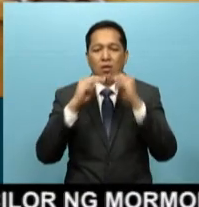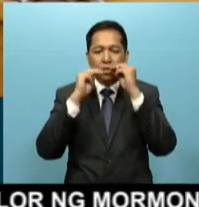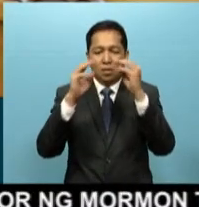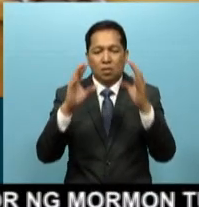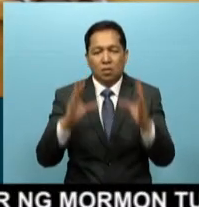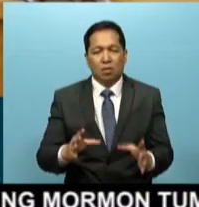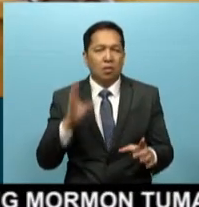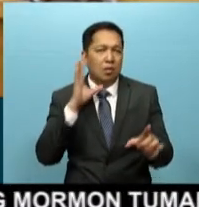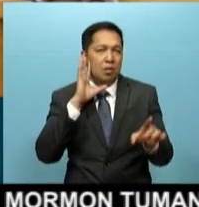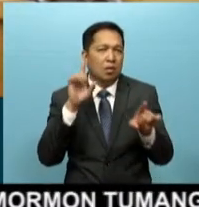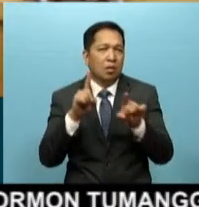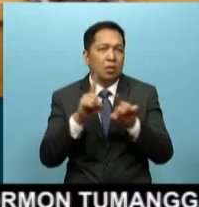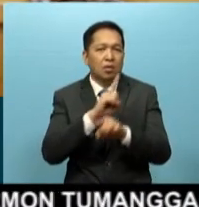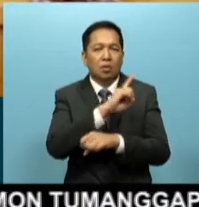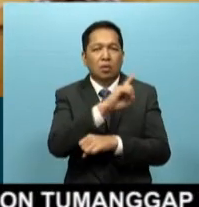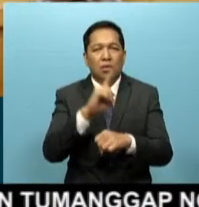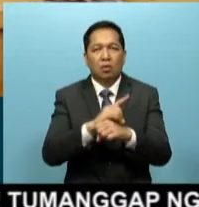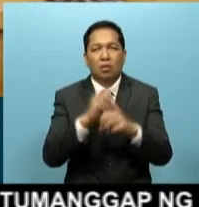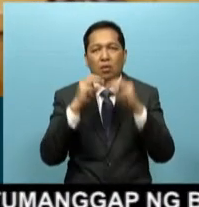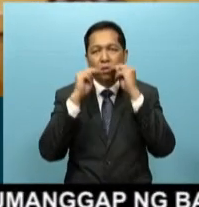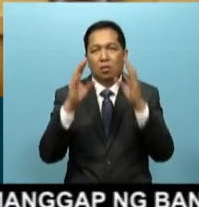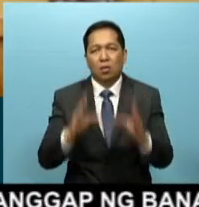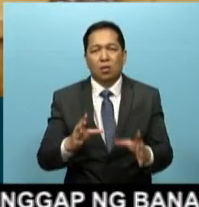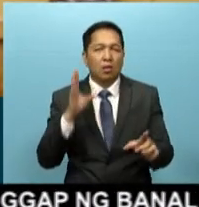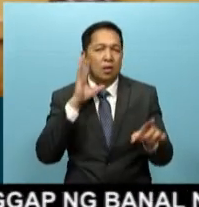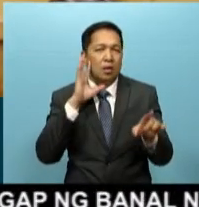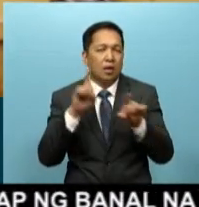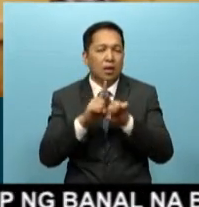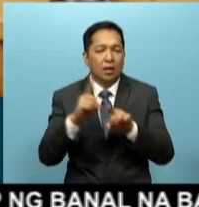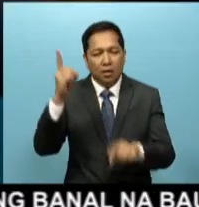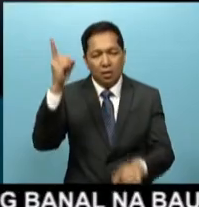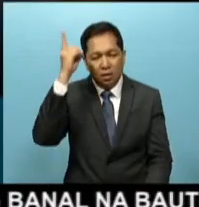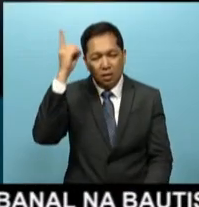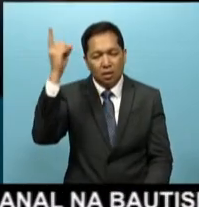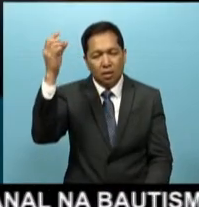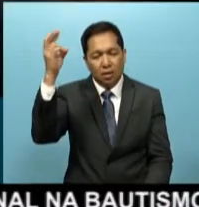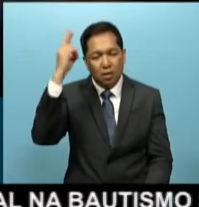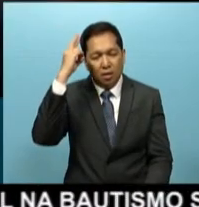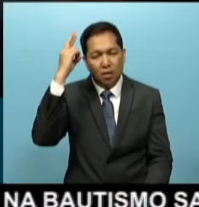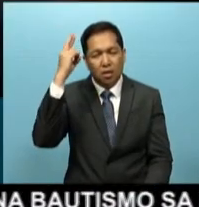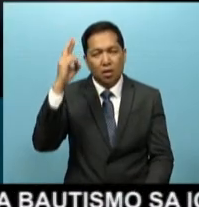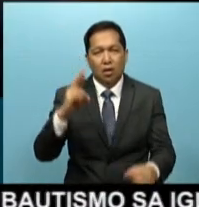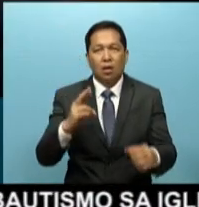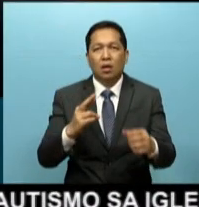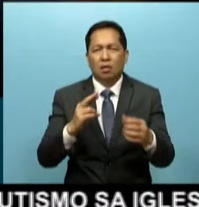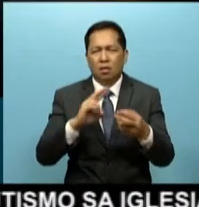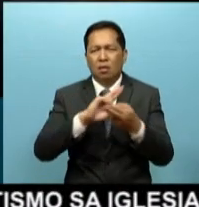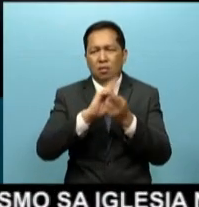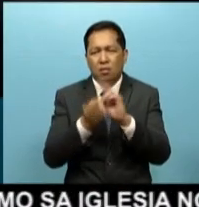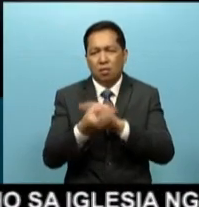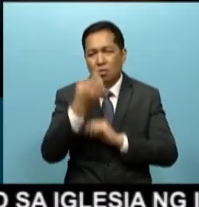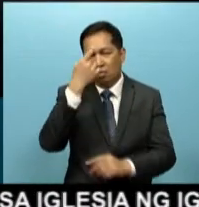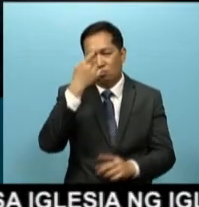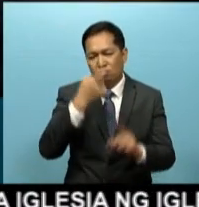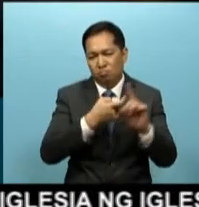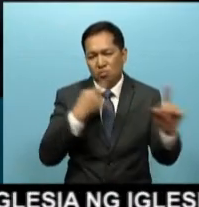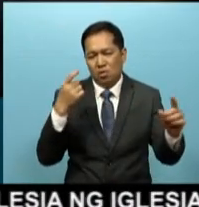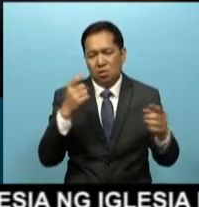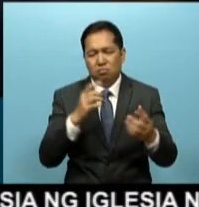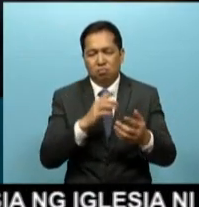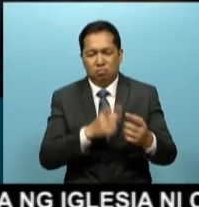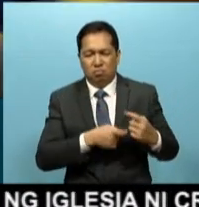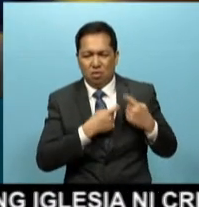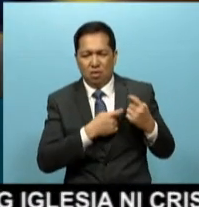Dylan Ramos, who emphasized from the Bible the importance of sincerely repenting for all the sins and leaving them